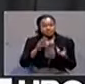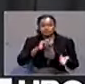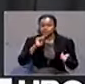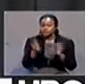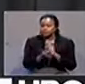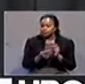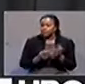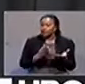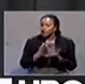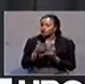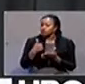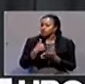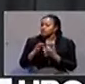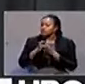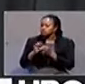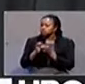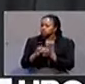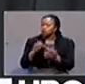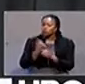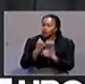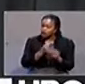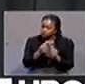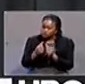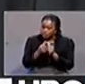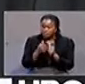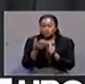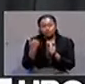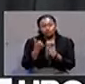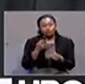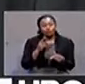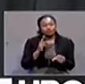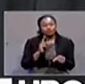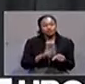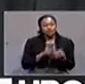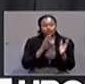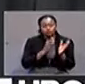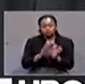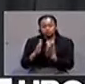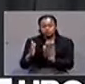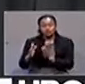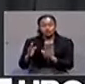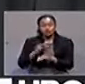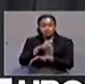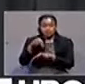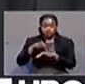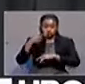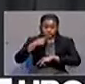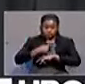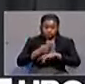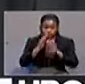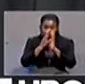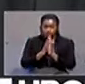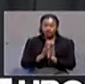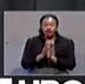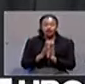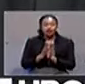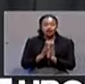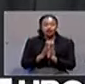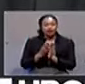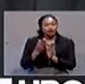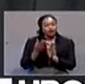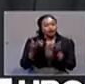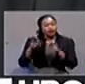I have worked with him closely when we are organizing the National Day of Prayer, normally in